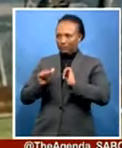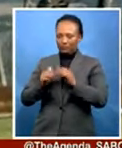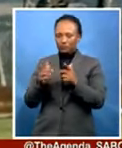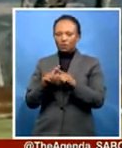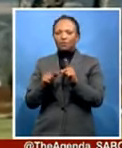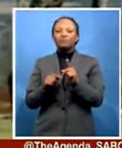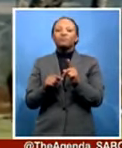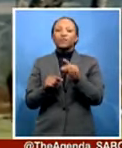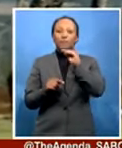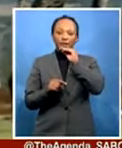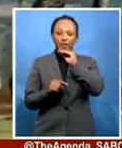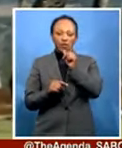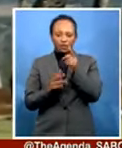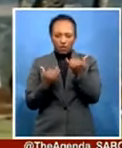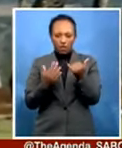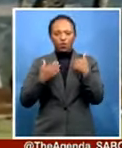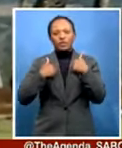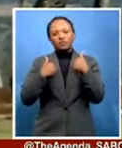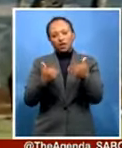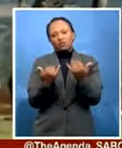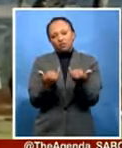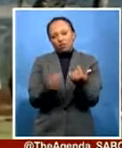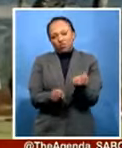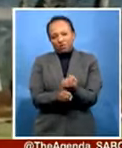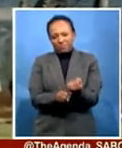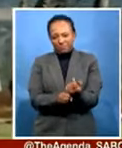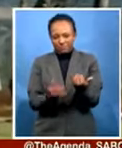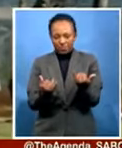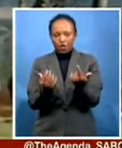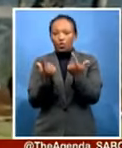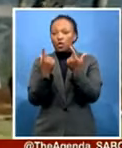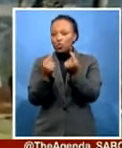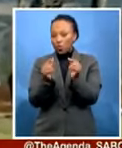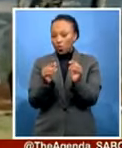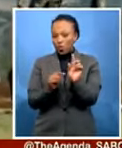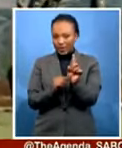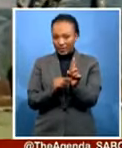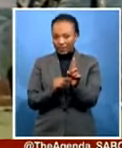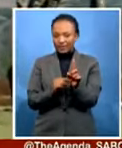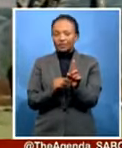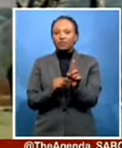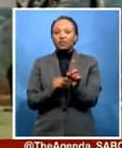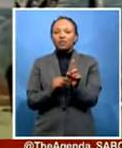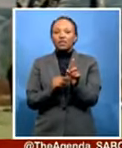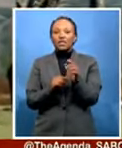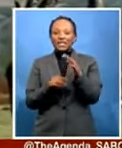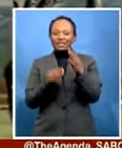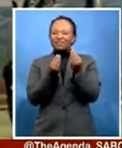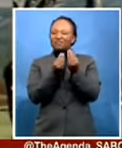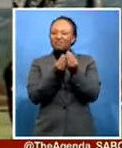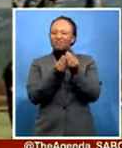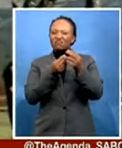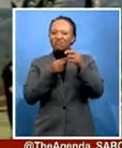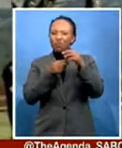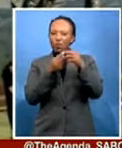science and do the work. And what we're going to do is we're going to input this stable isotopes. It's basically what we call an amino acid. The stable isotopes